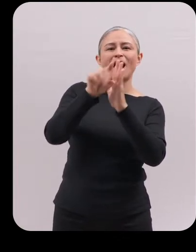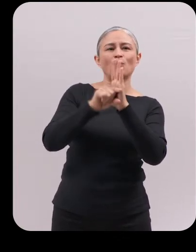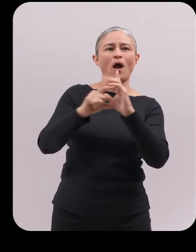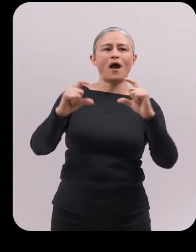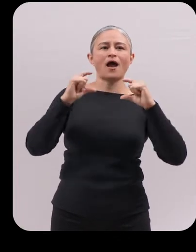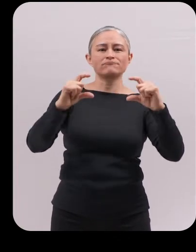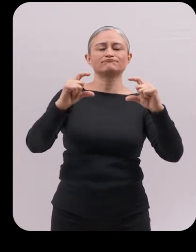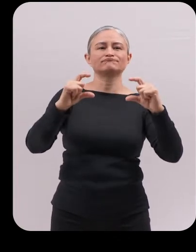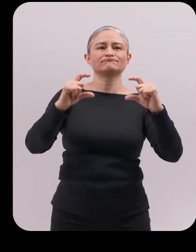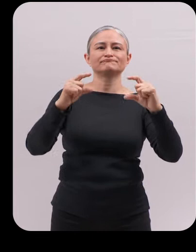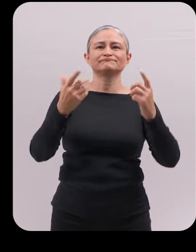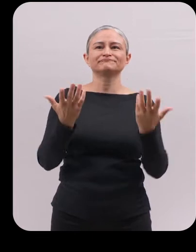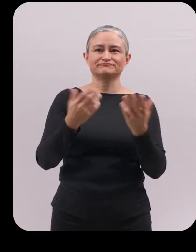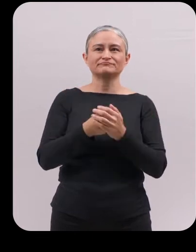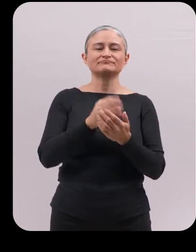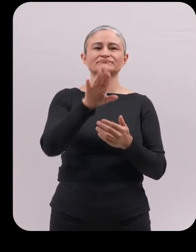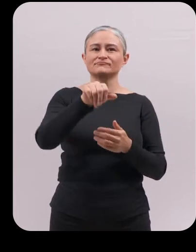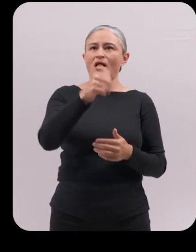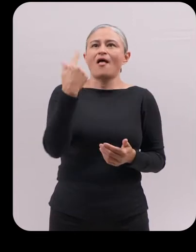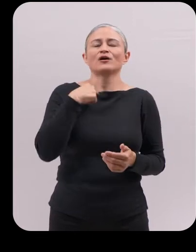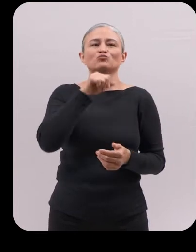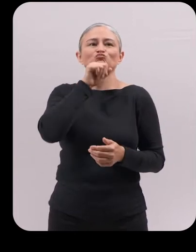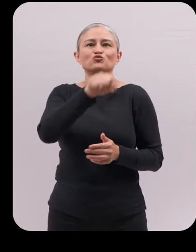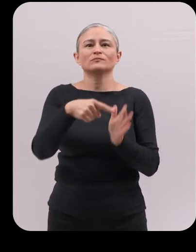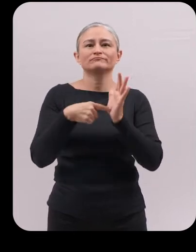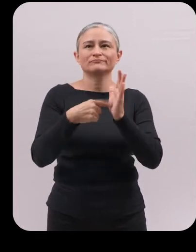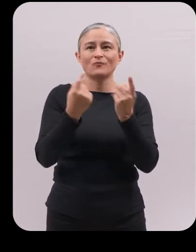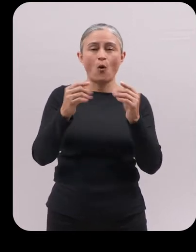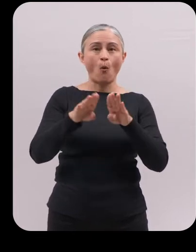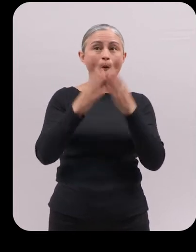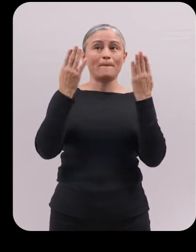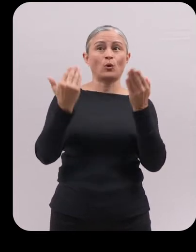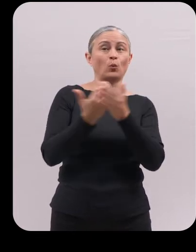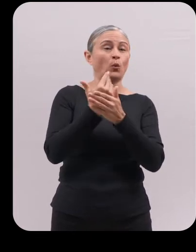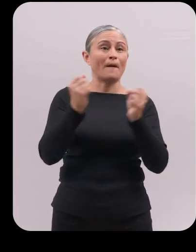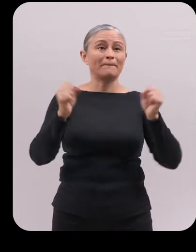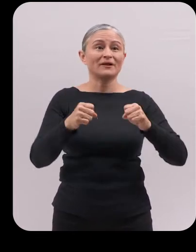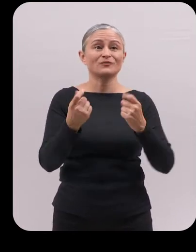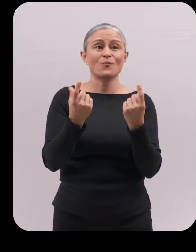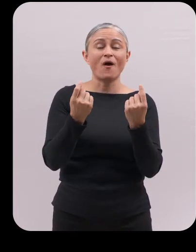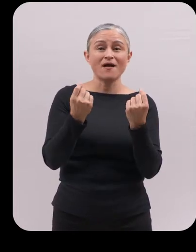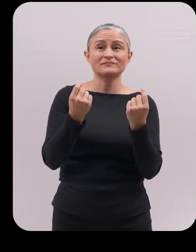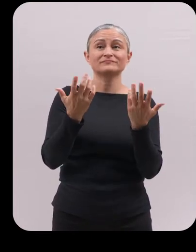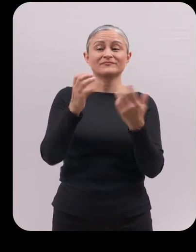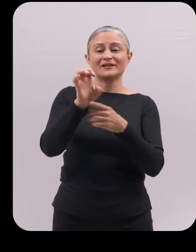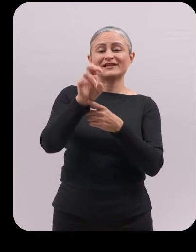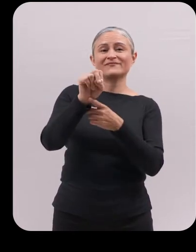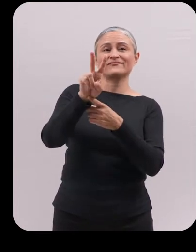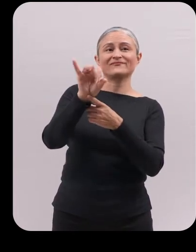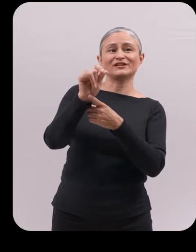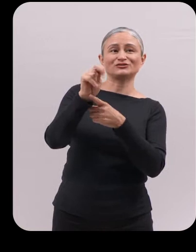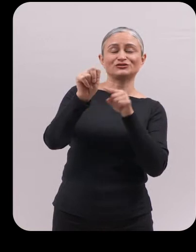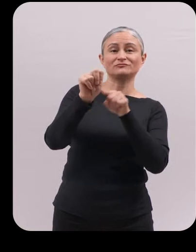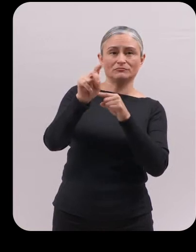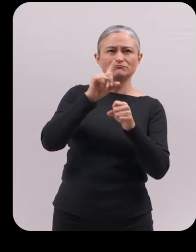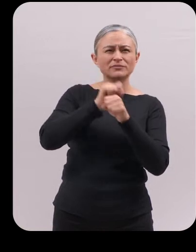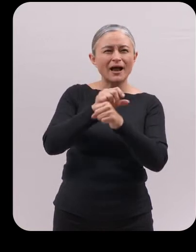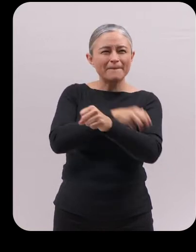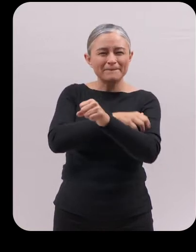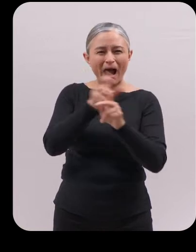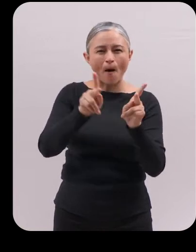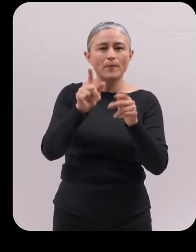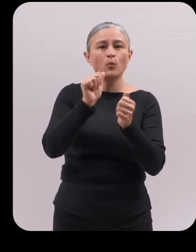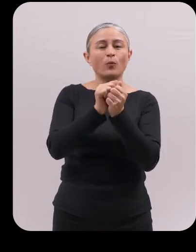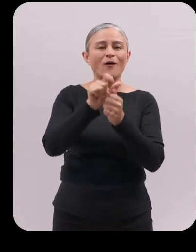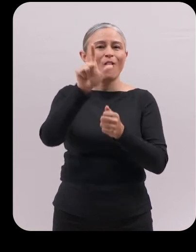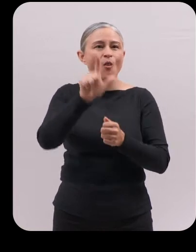Another one that I love is how AI models are unlocking new abilities. Envision is powering people with low vision to better